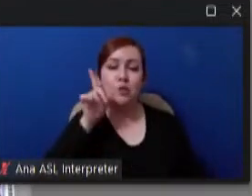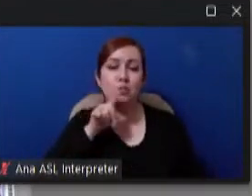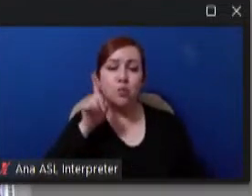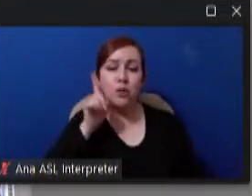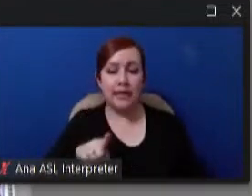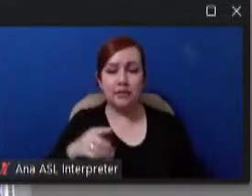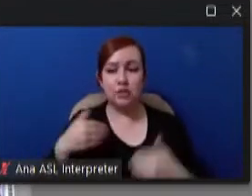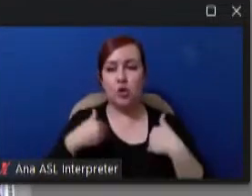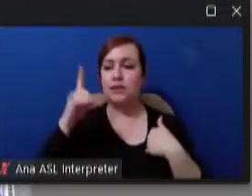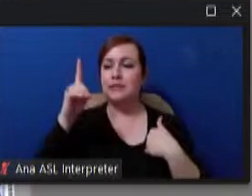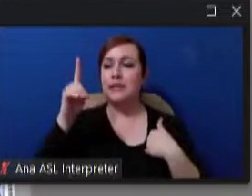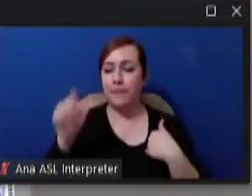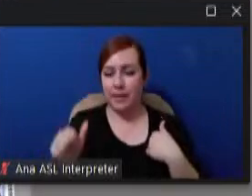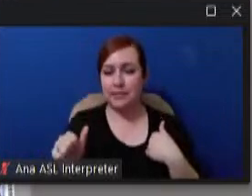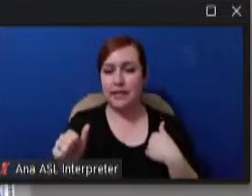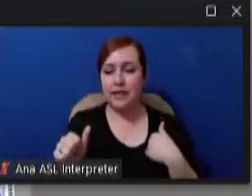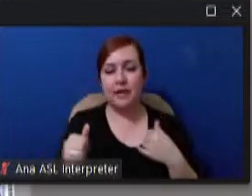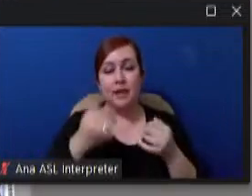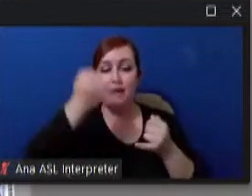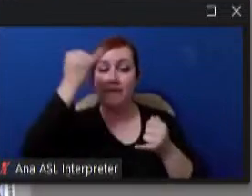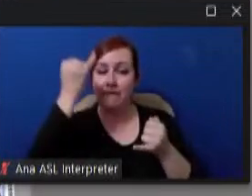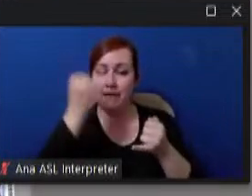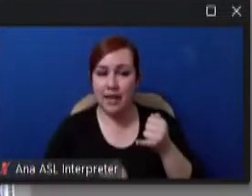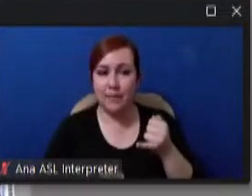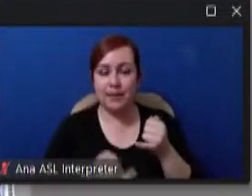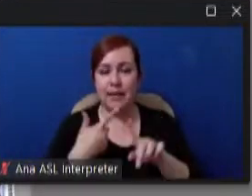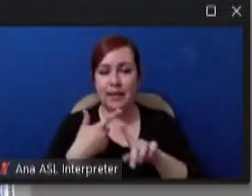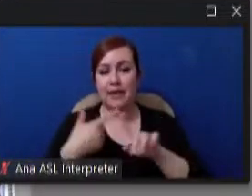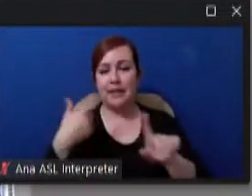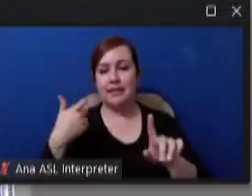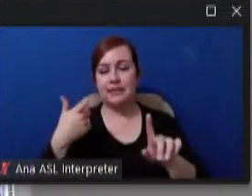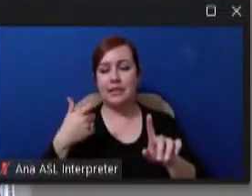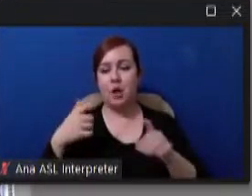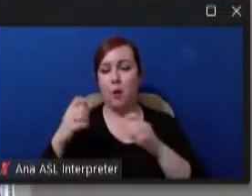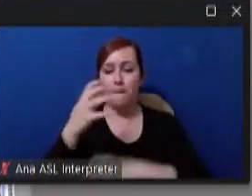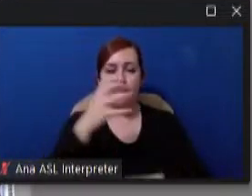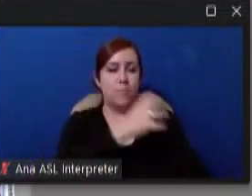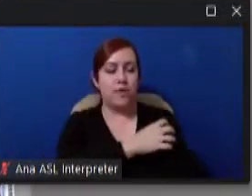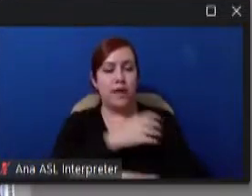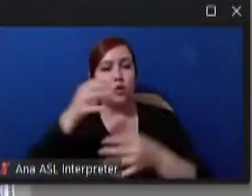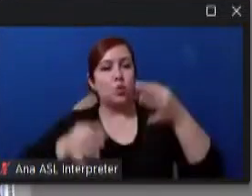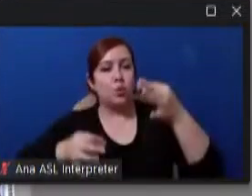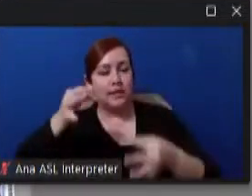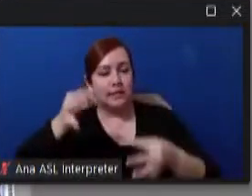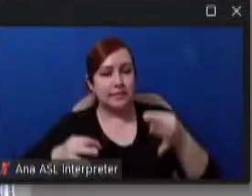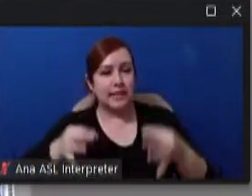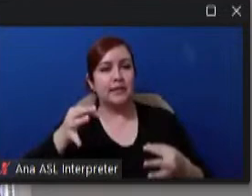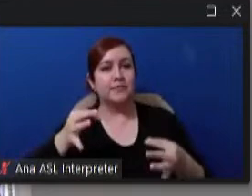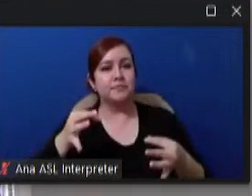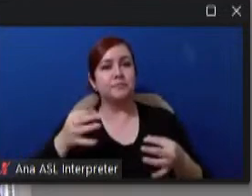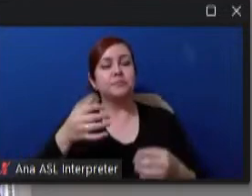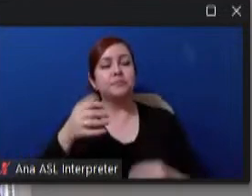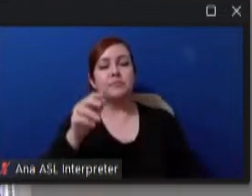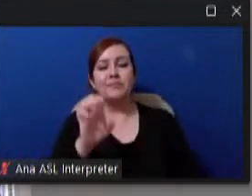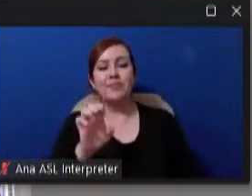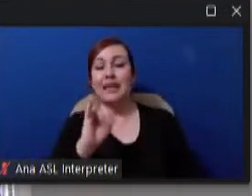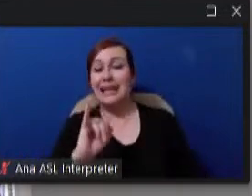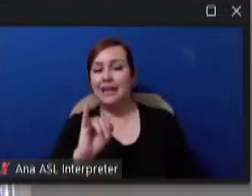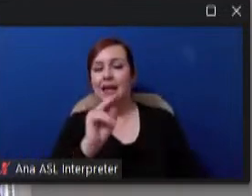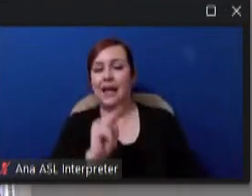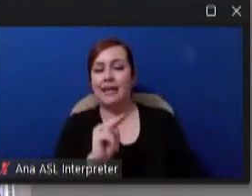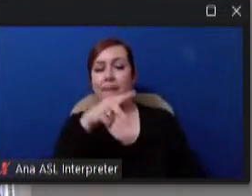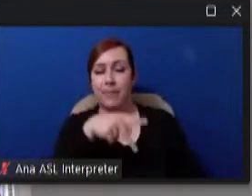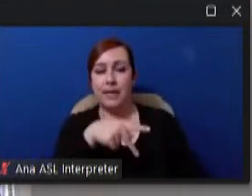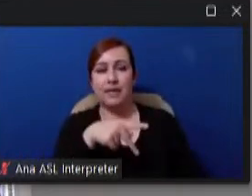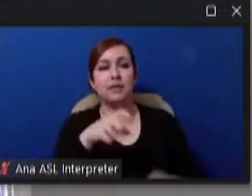with disabilities during disasters. And in the judiciary and the prison